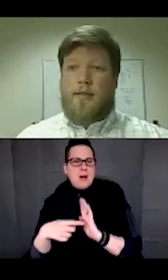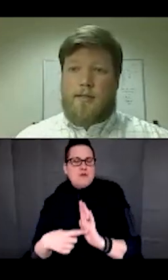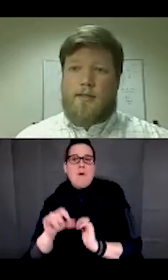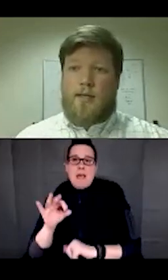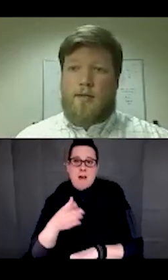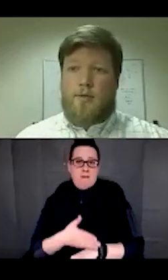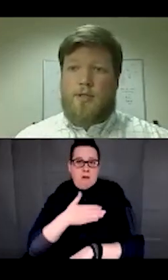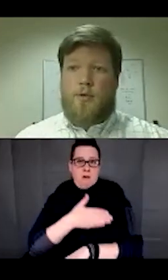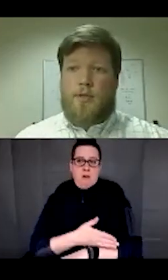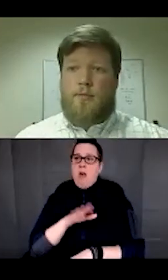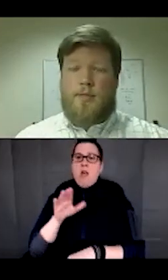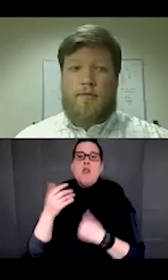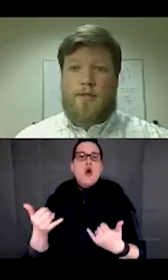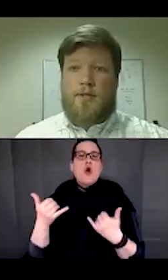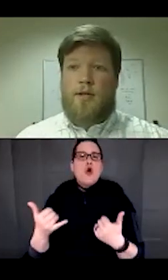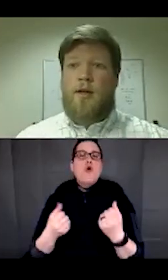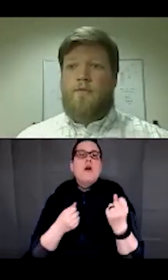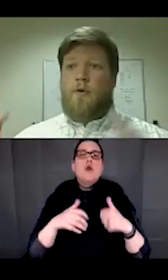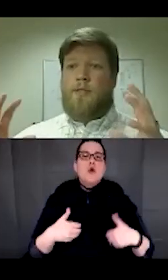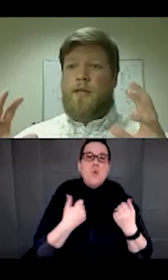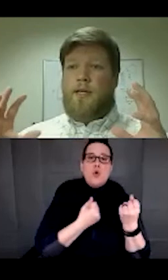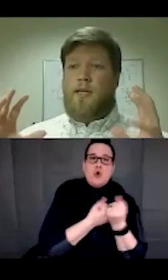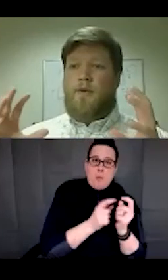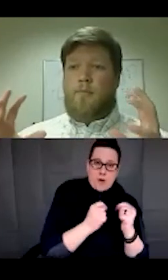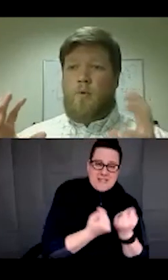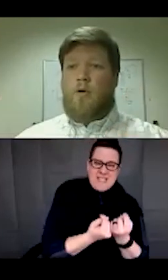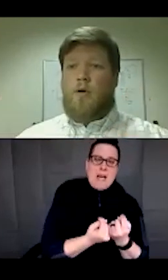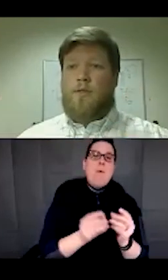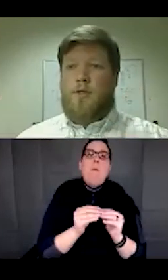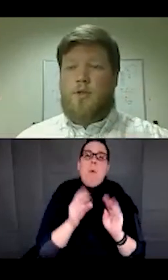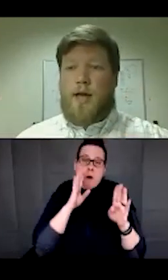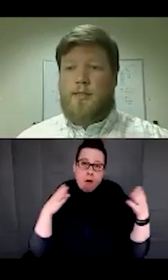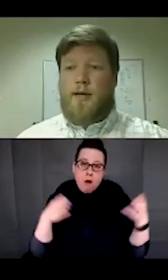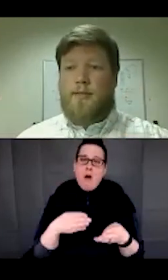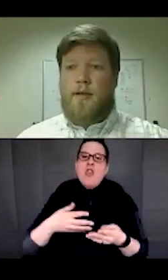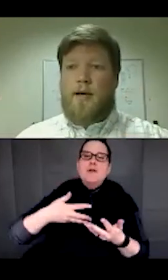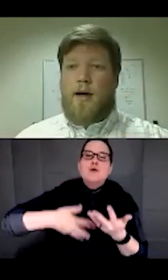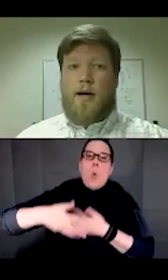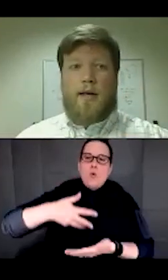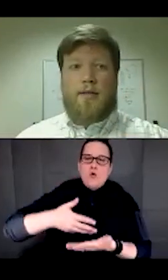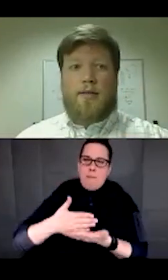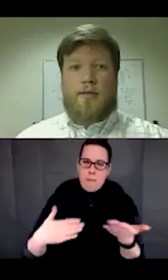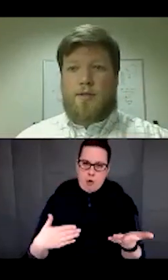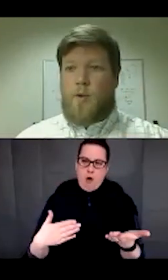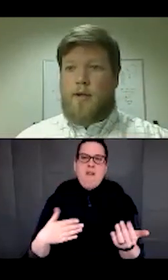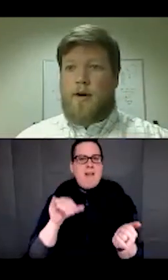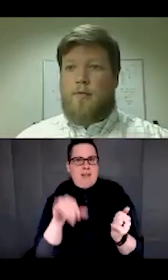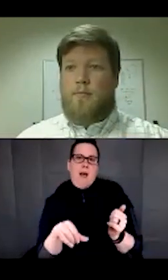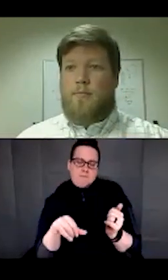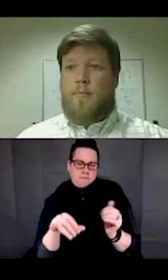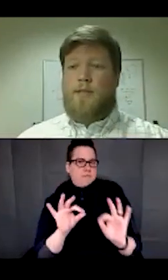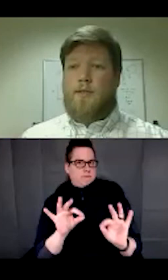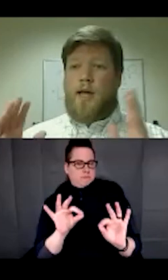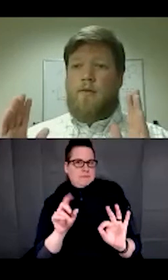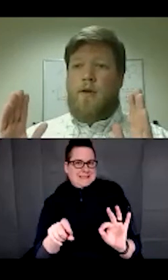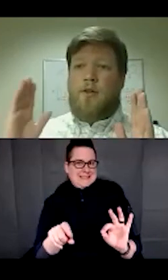the existing youth support team's intervention, focusing it even more on the social aspects, is the way to go.